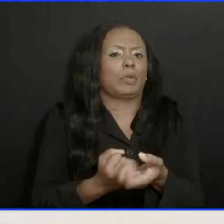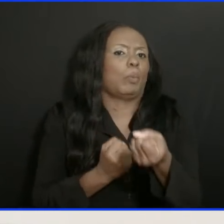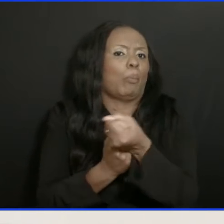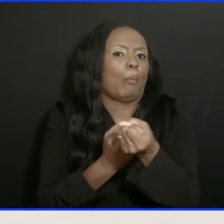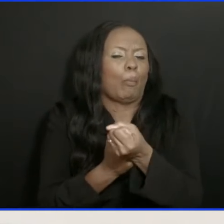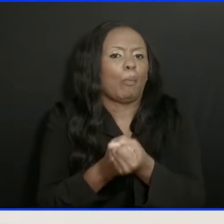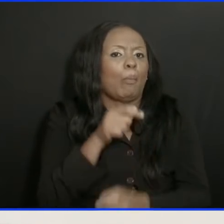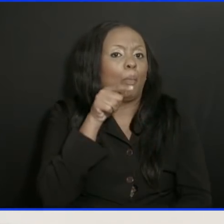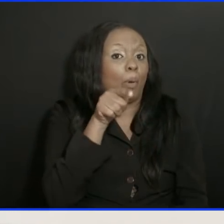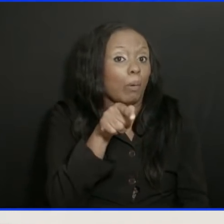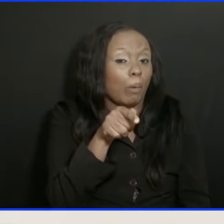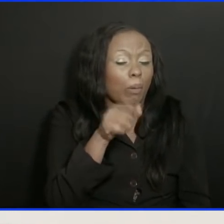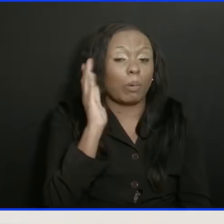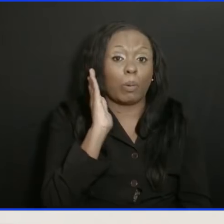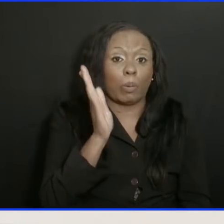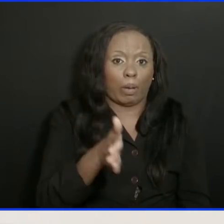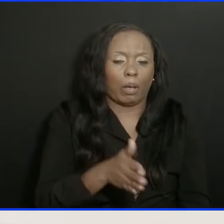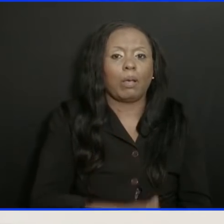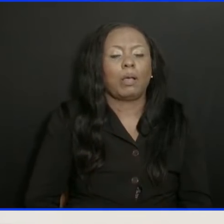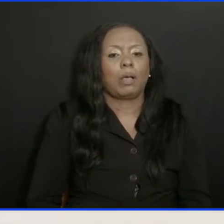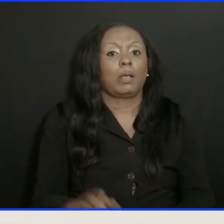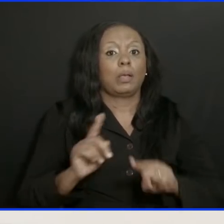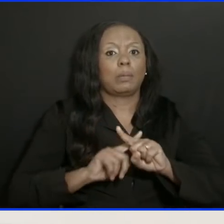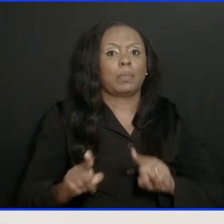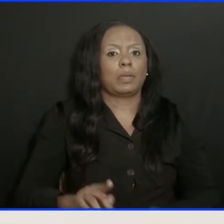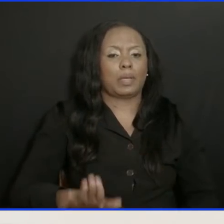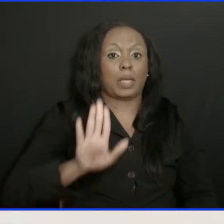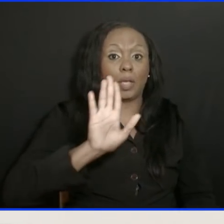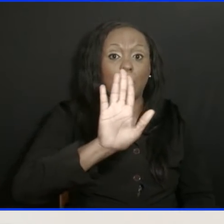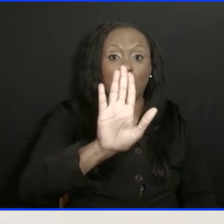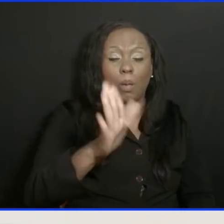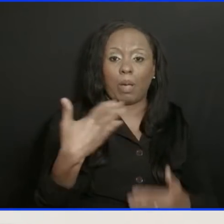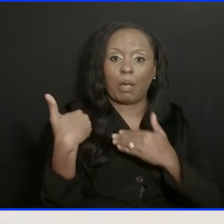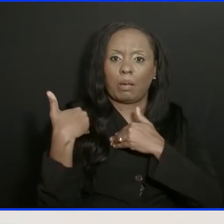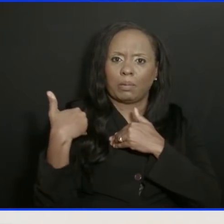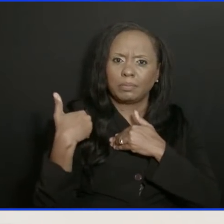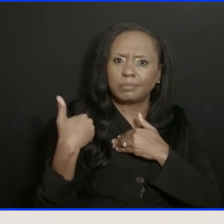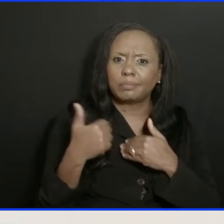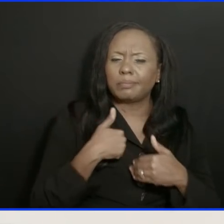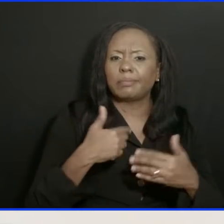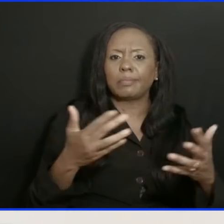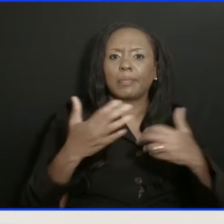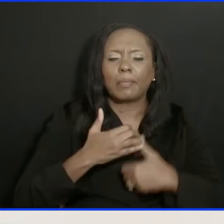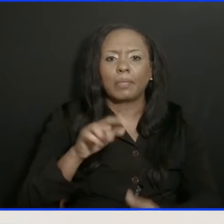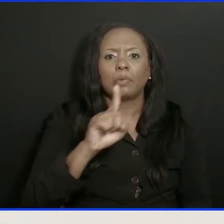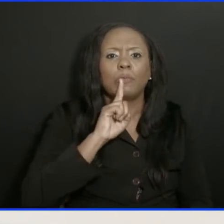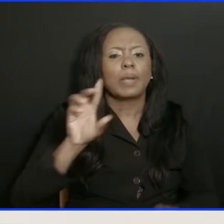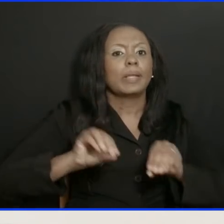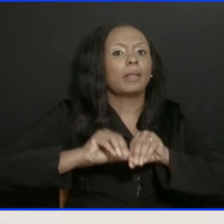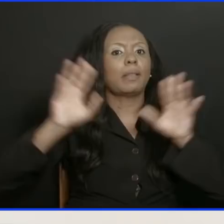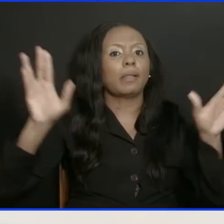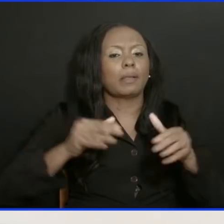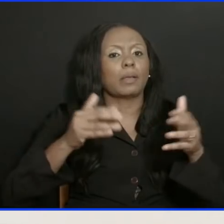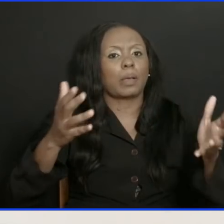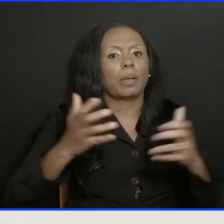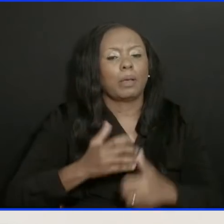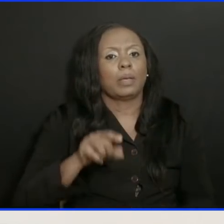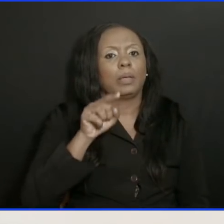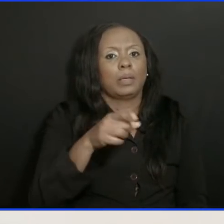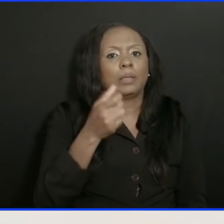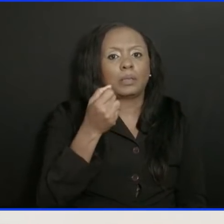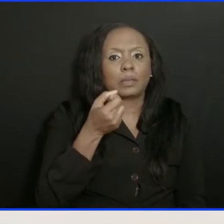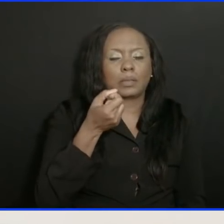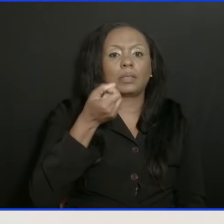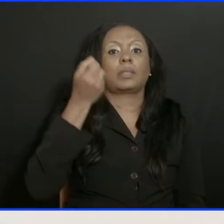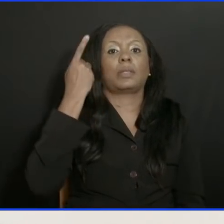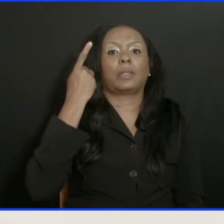of self-isolation. But what I am asking the public to understand is that because